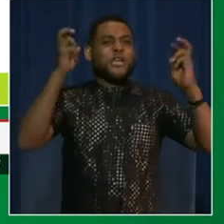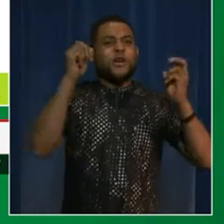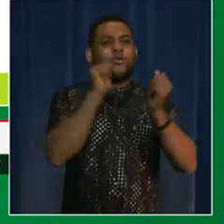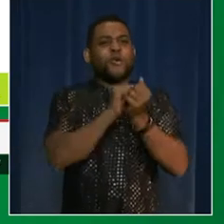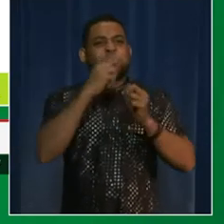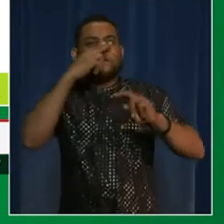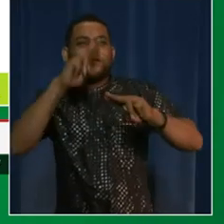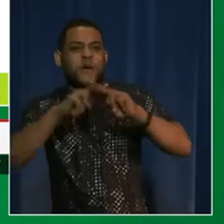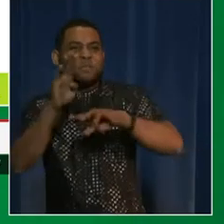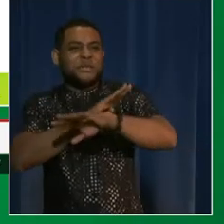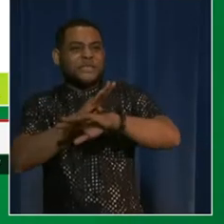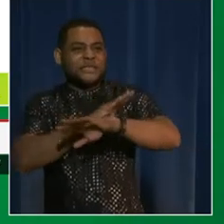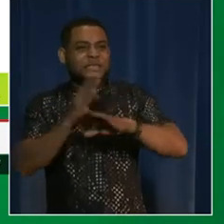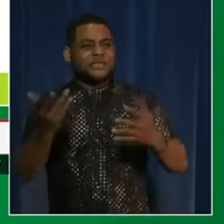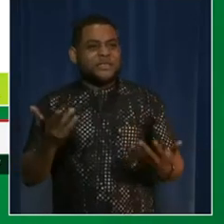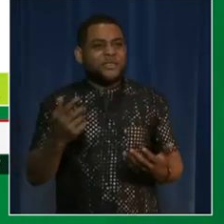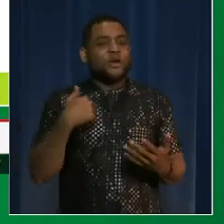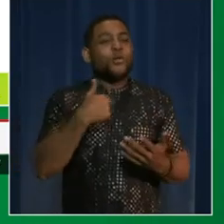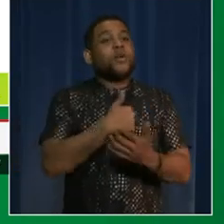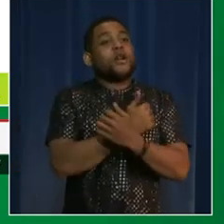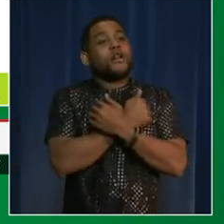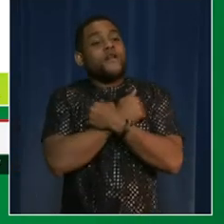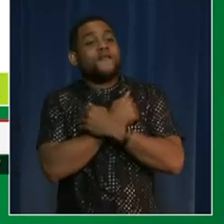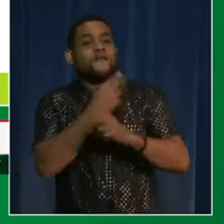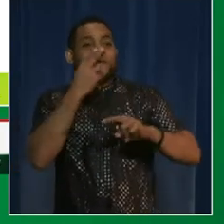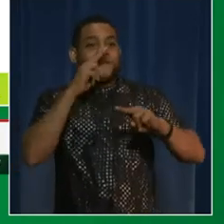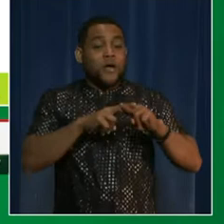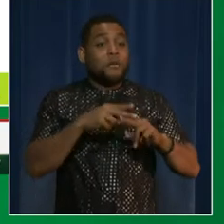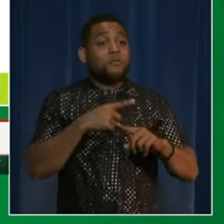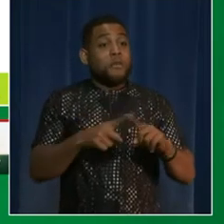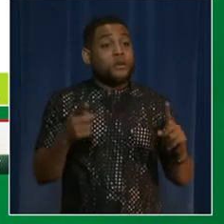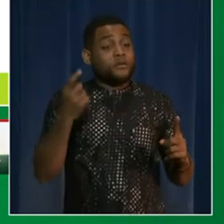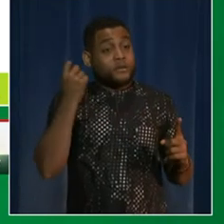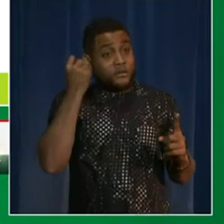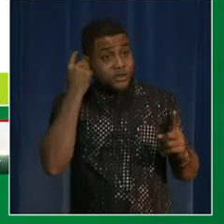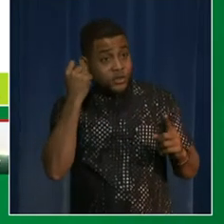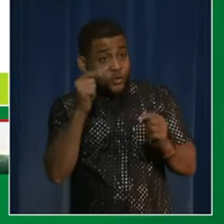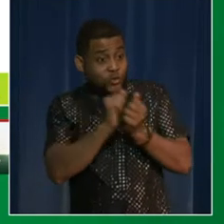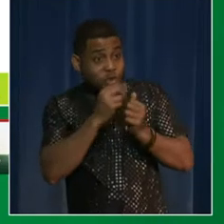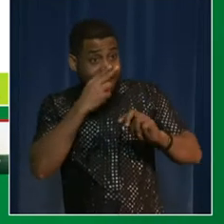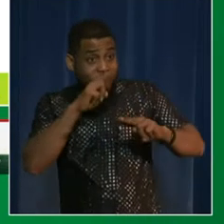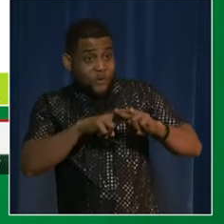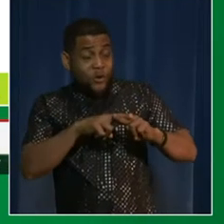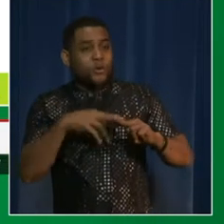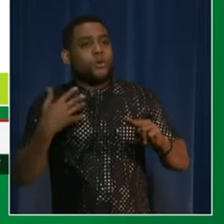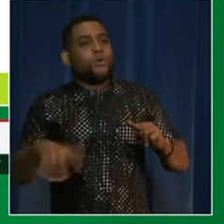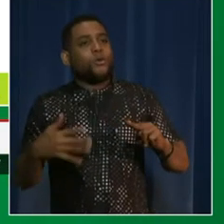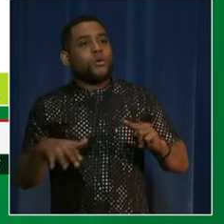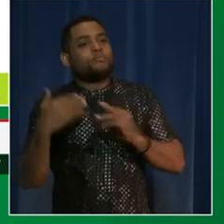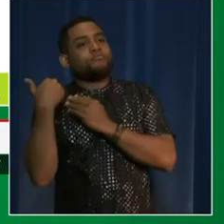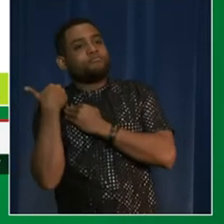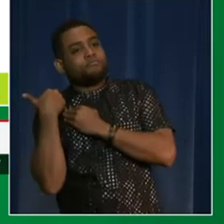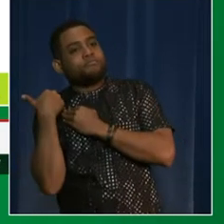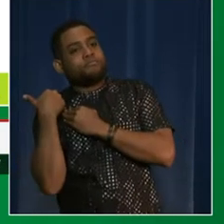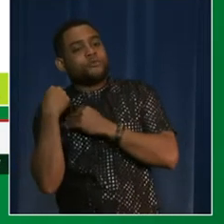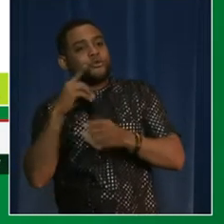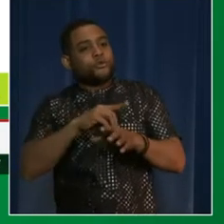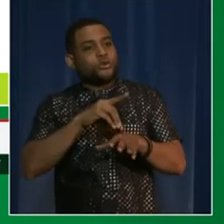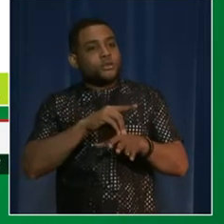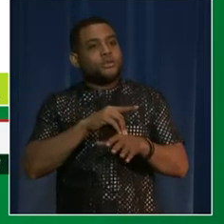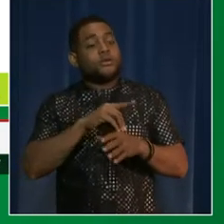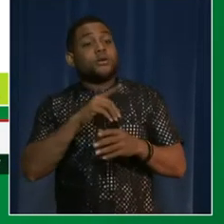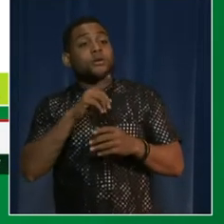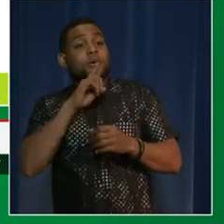We love to have fun. But with that fun comes an awesome responsibility, duty, and obligation, as we're one of the